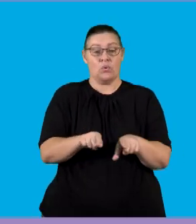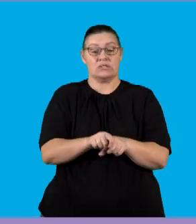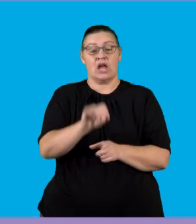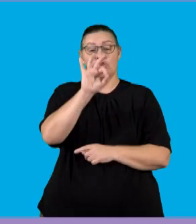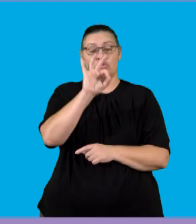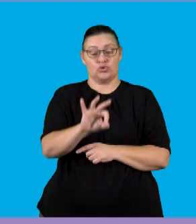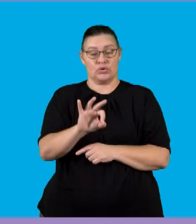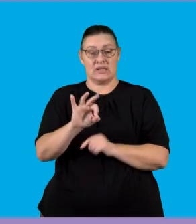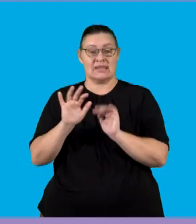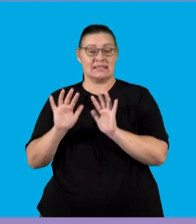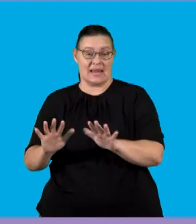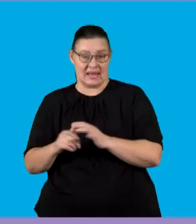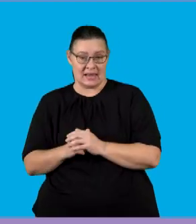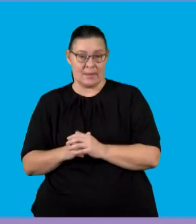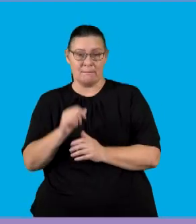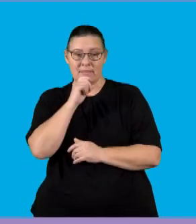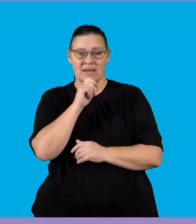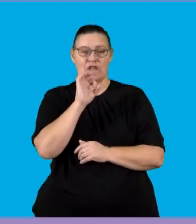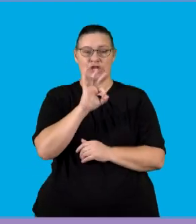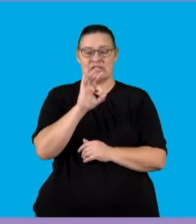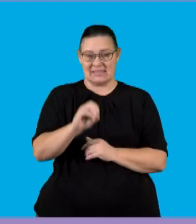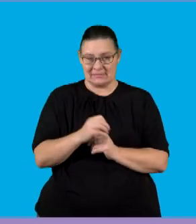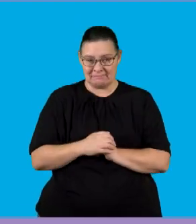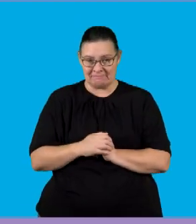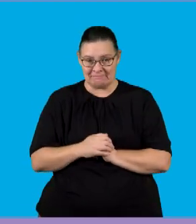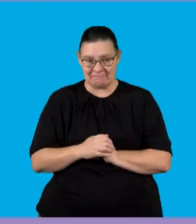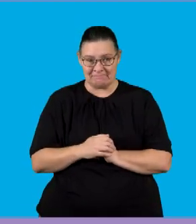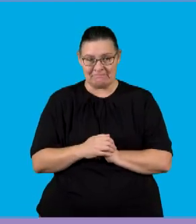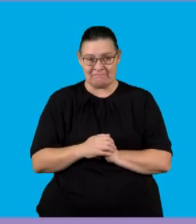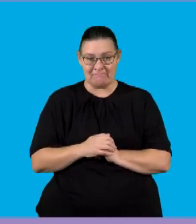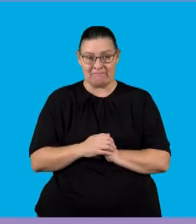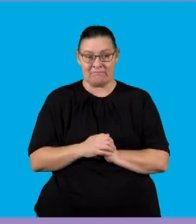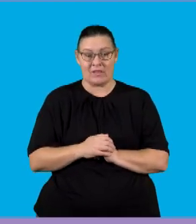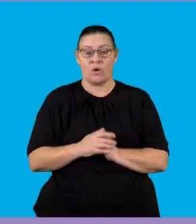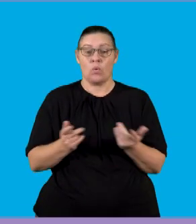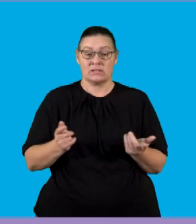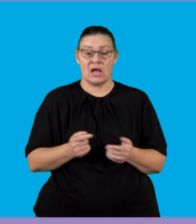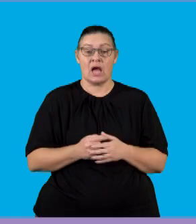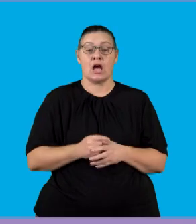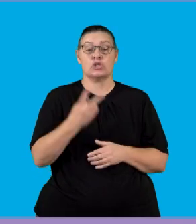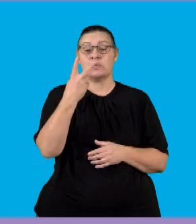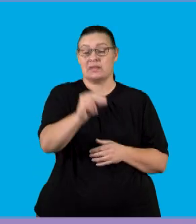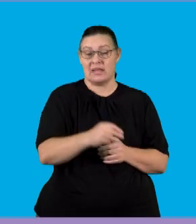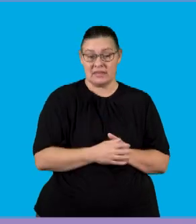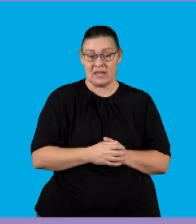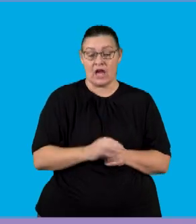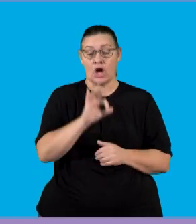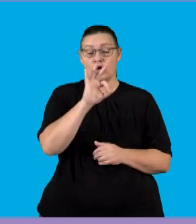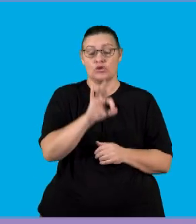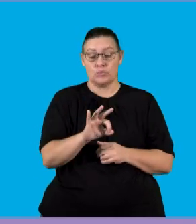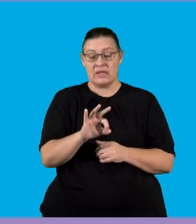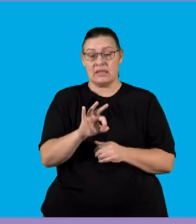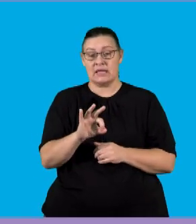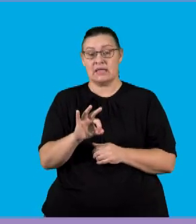of course, will give us a 30, which means that the 10th term there is going to be 30. What about the 20th term? So